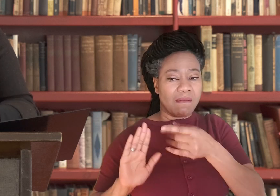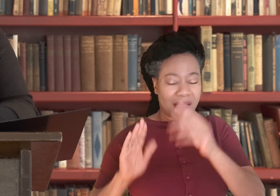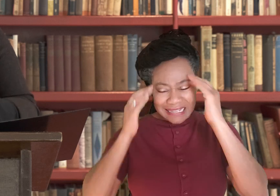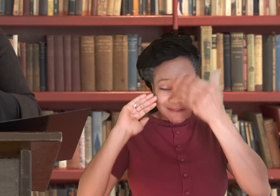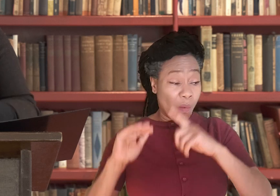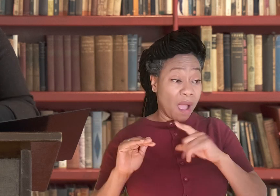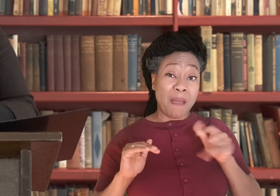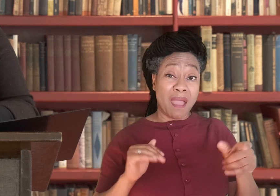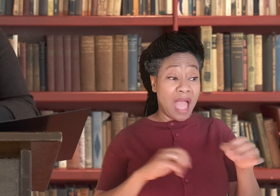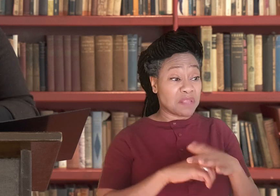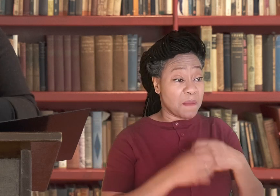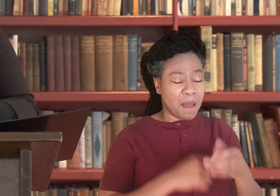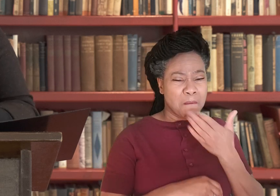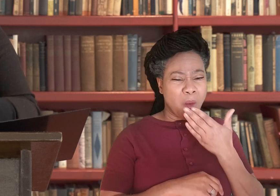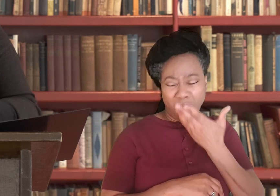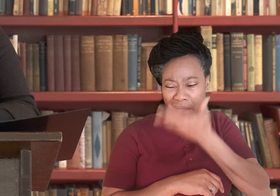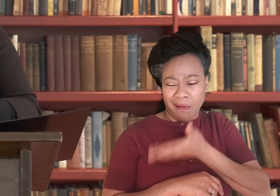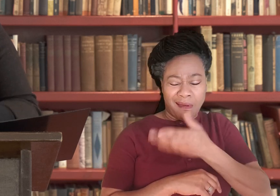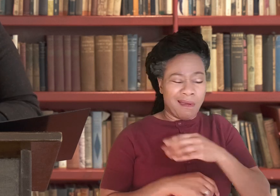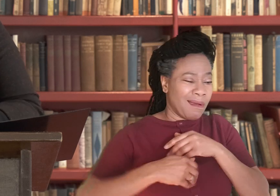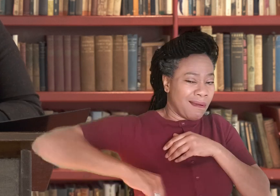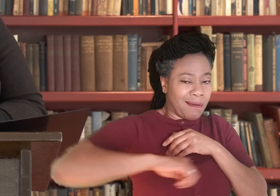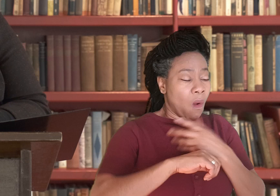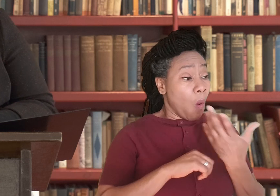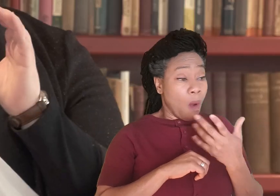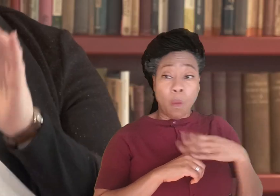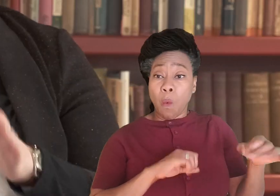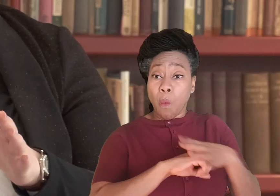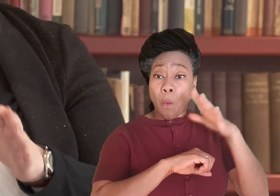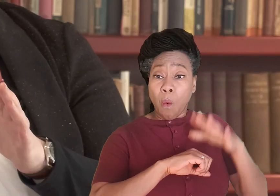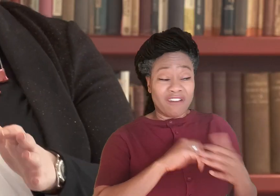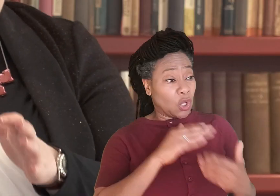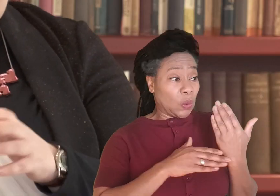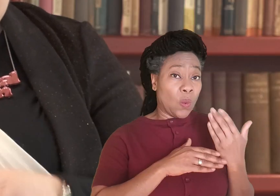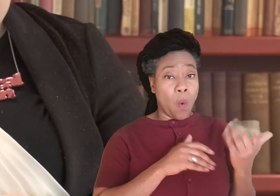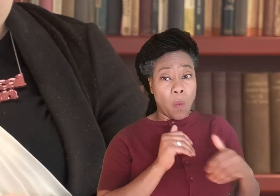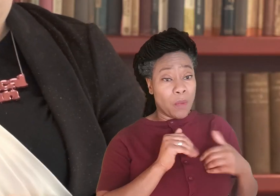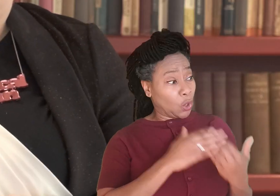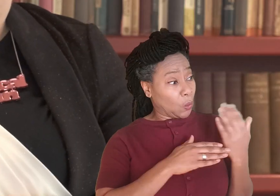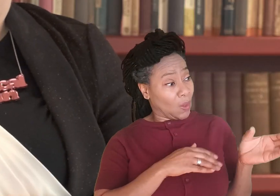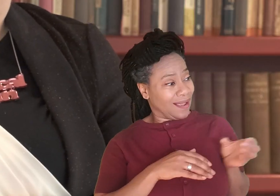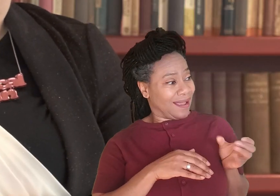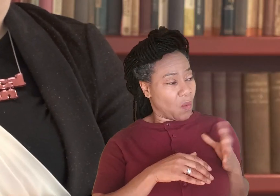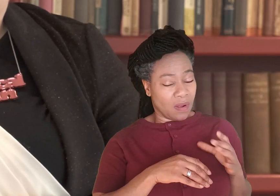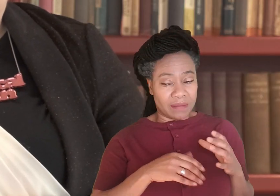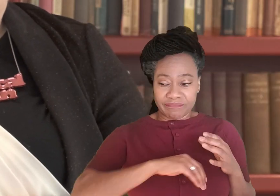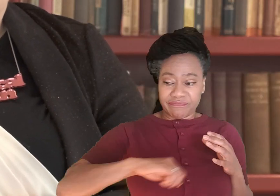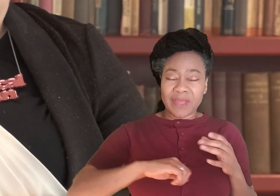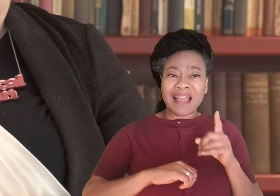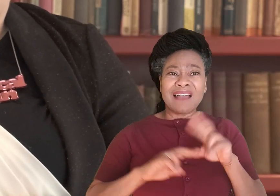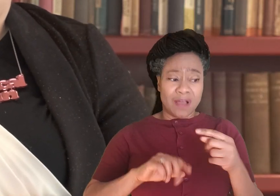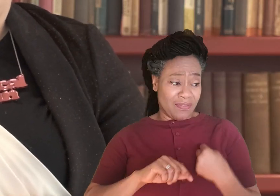their husbands had grown tired of them or they wished to take a mistress. If I were alive in antiquity,